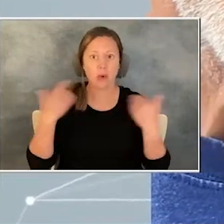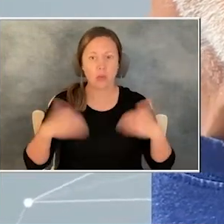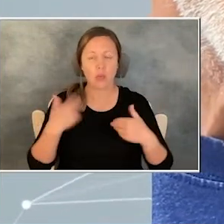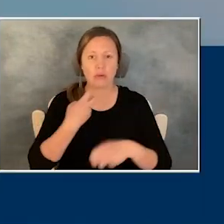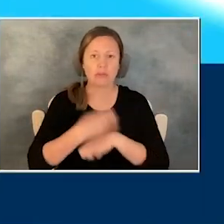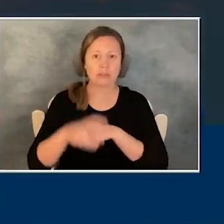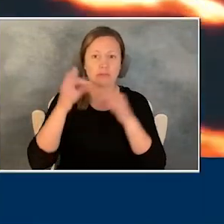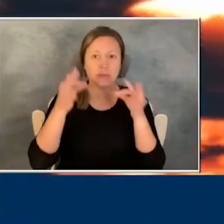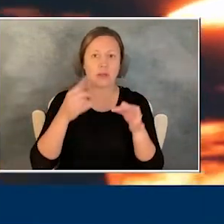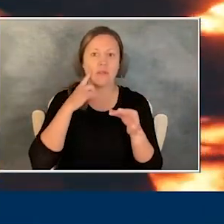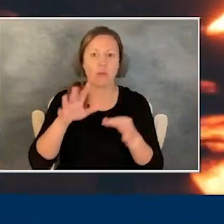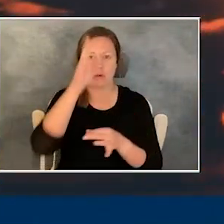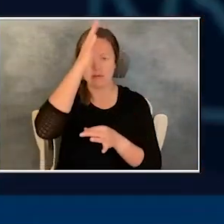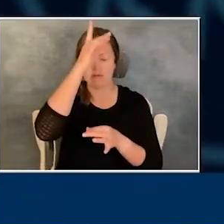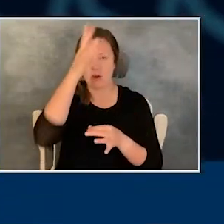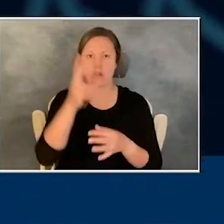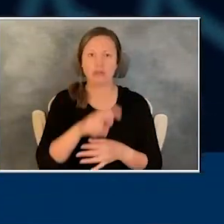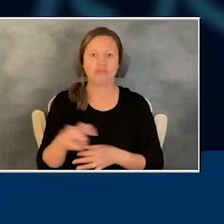journey.